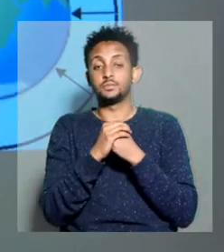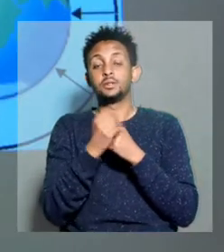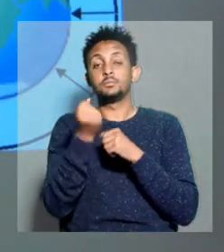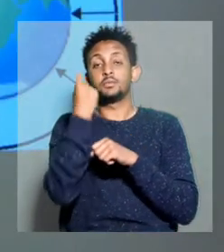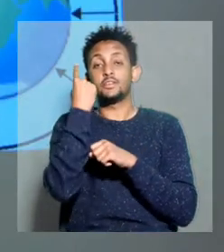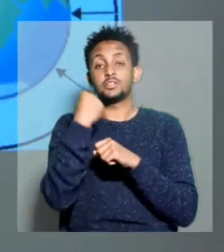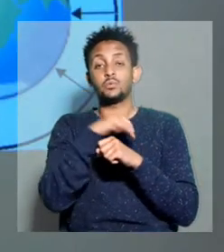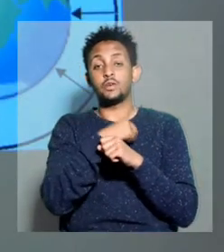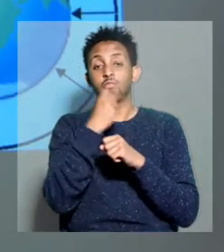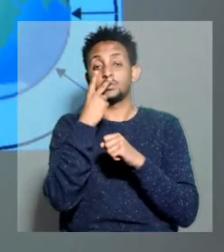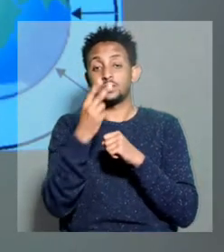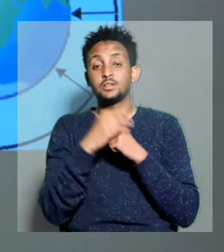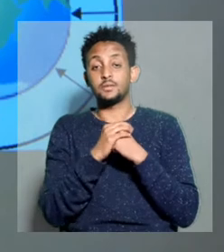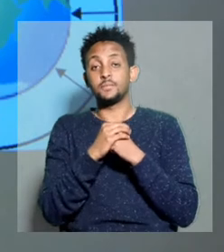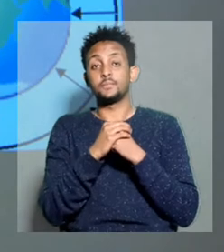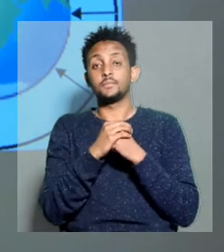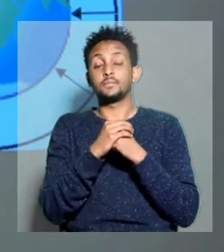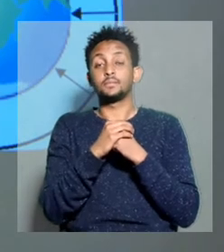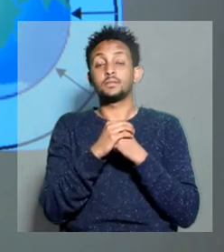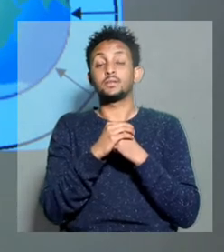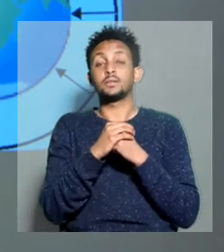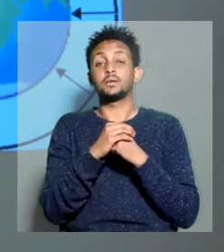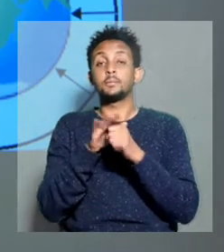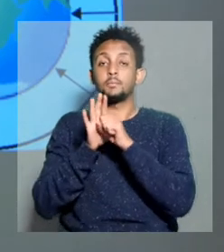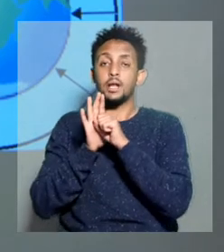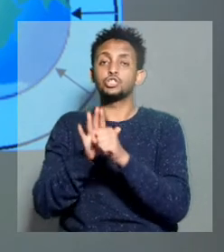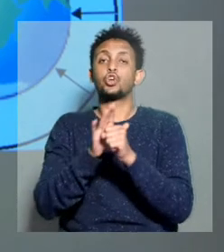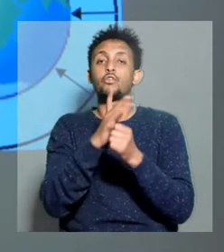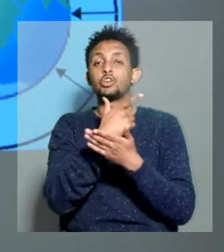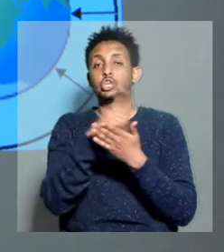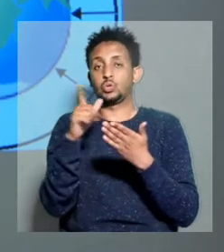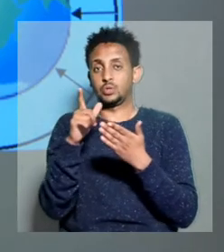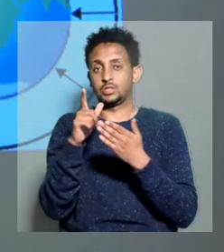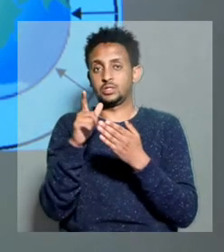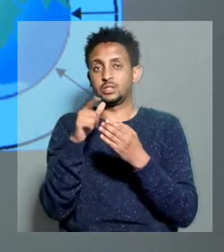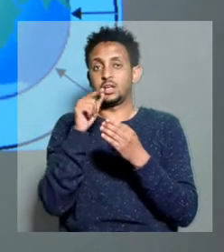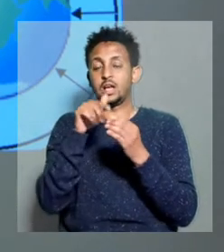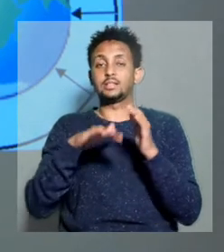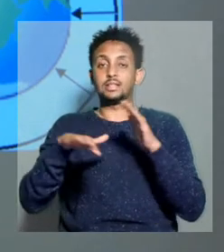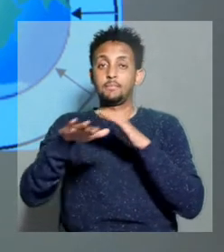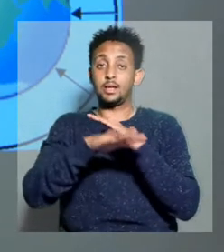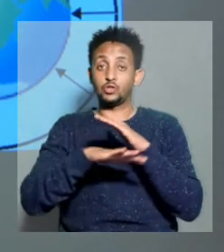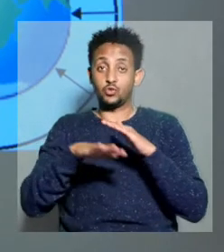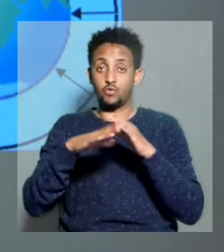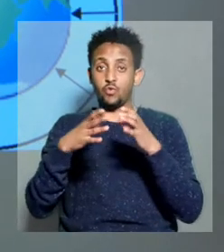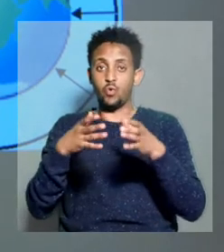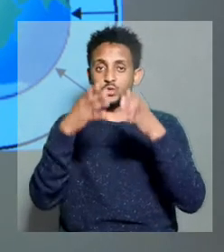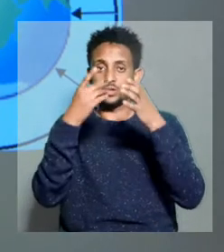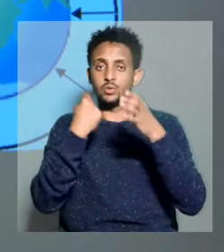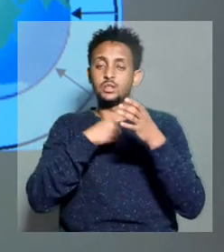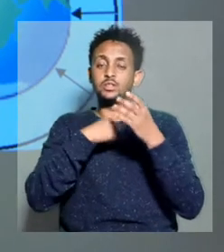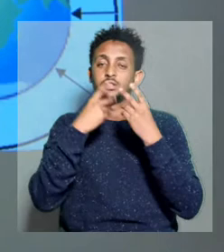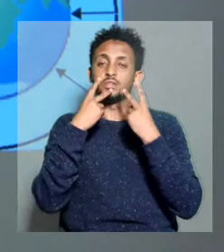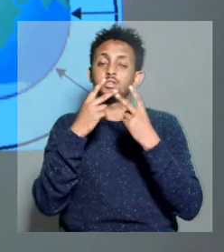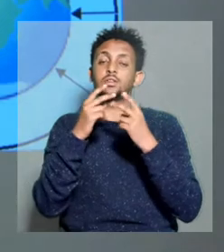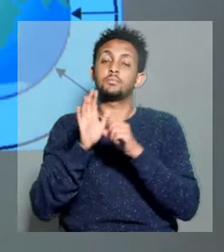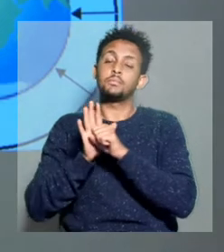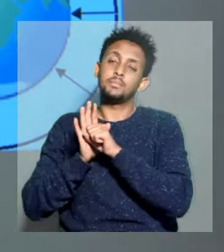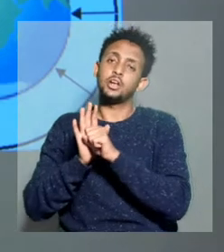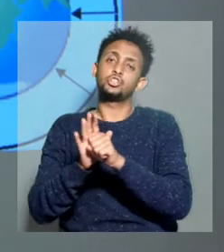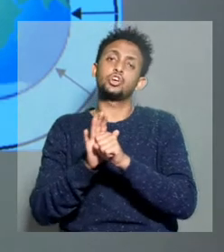Previously, we have seen about the pressure of a liquid exerted at the base of the container. Now let's try to see the pressure